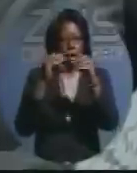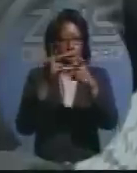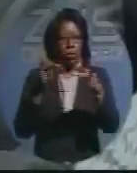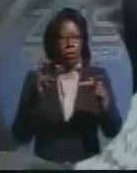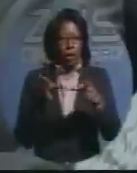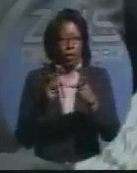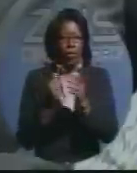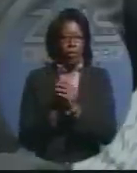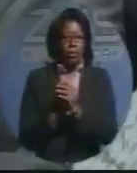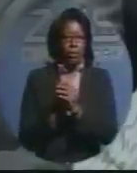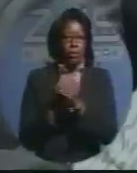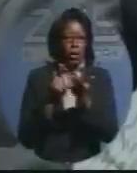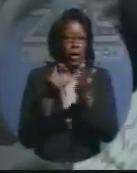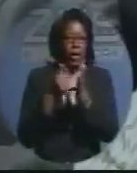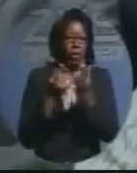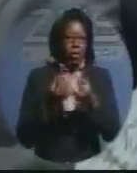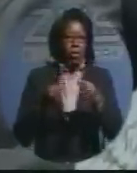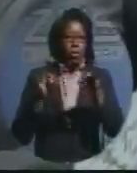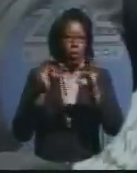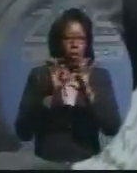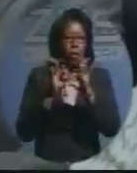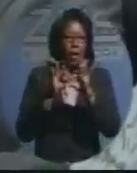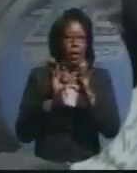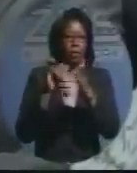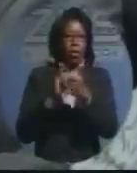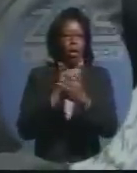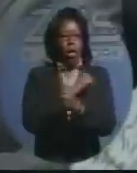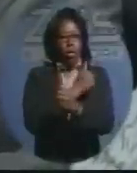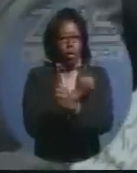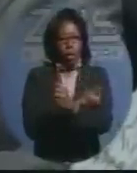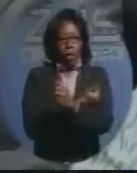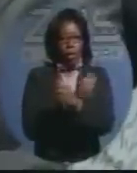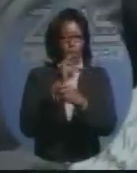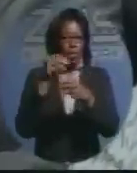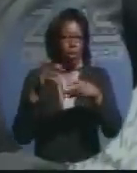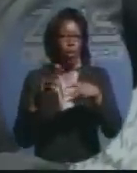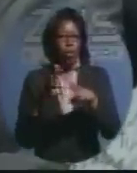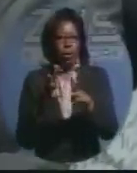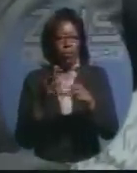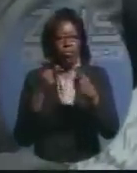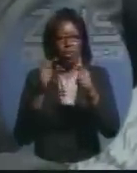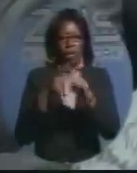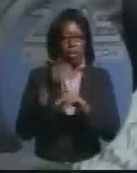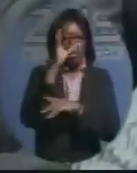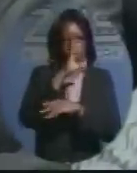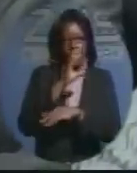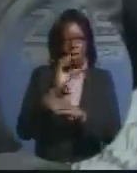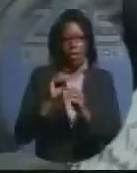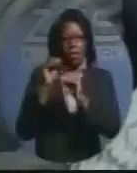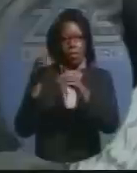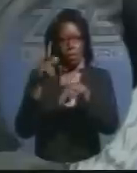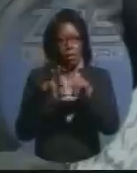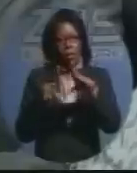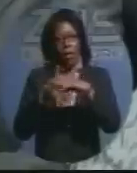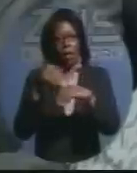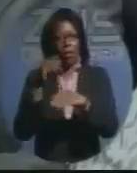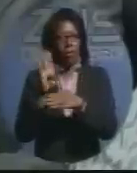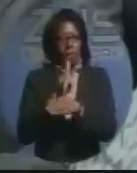for me to say that the authority is in no way seeking to put people out of business.